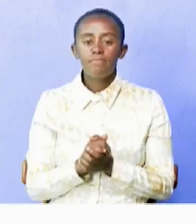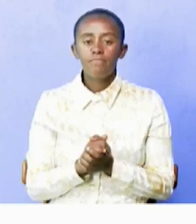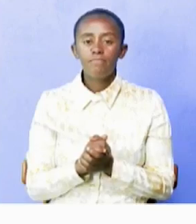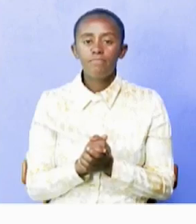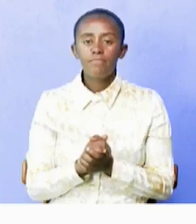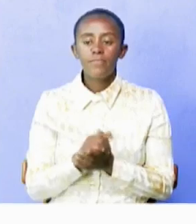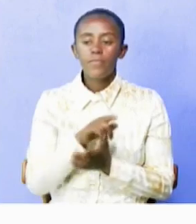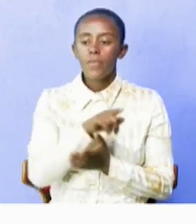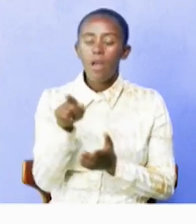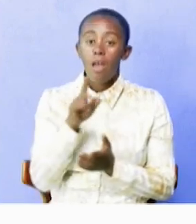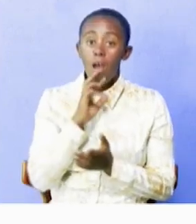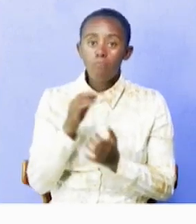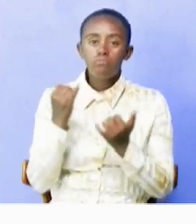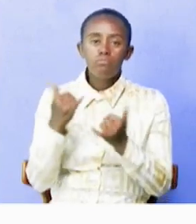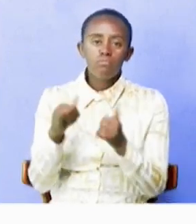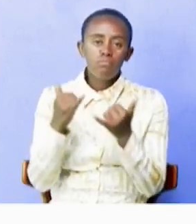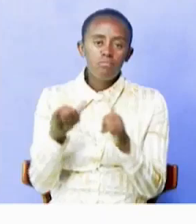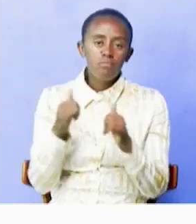football.